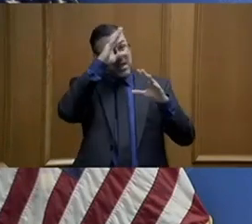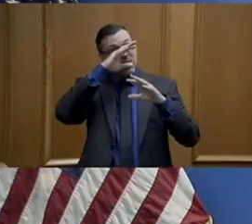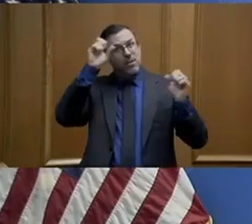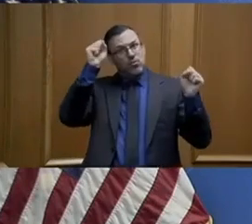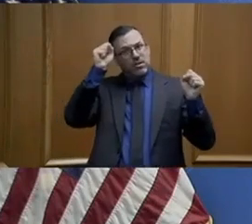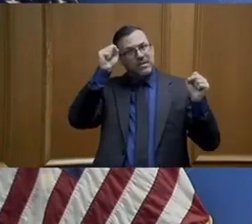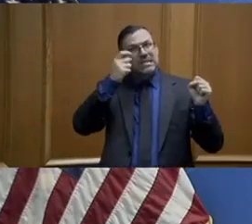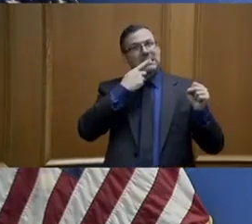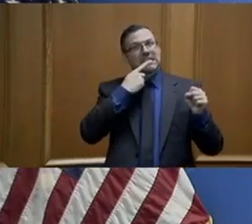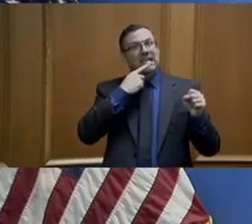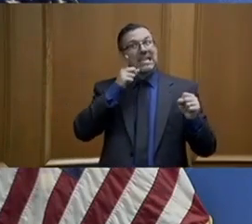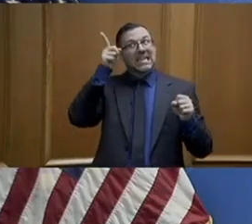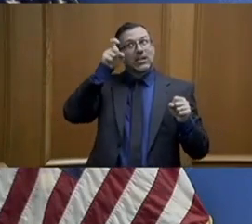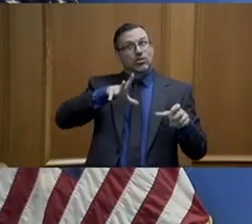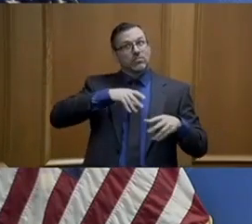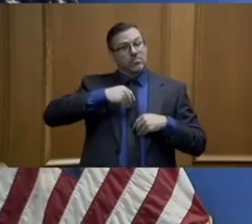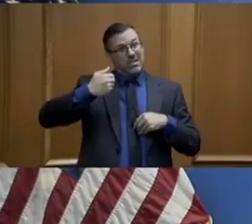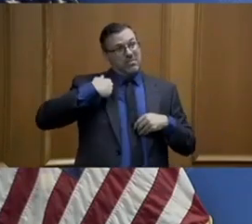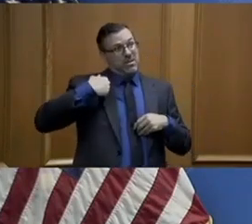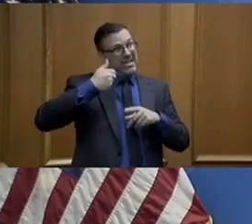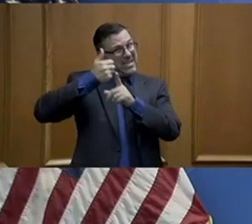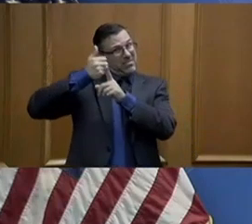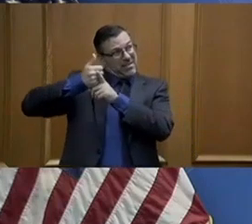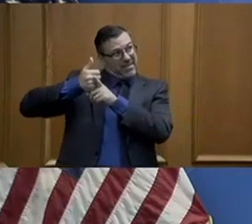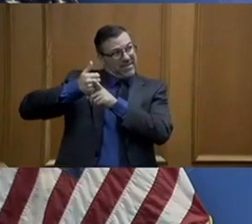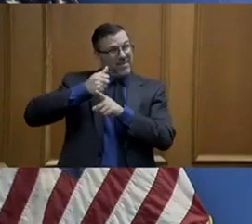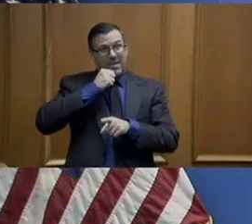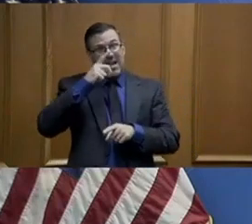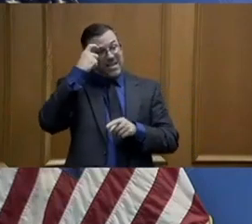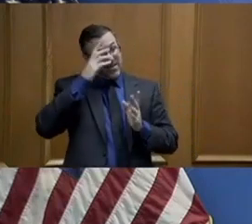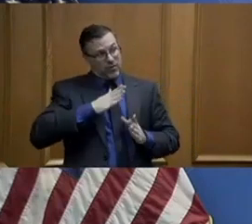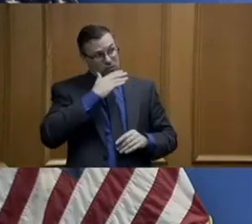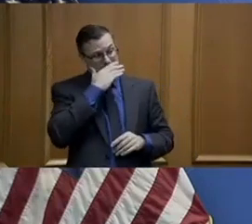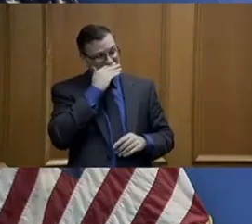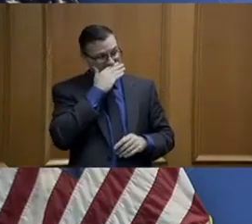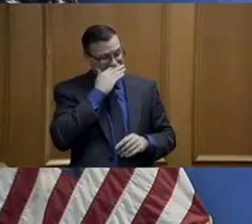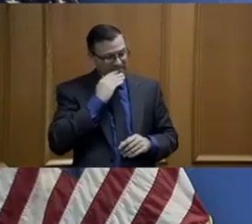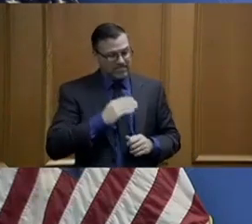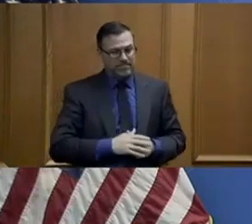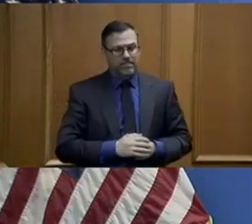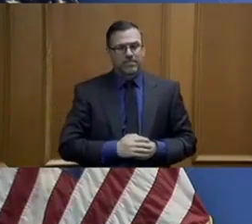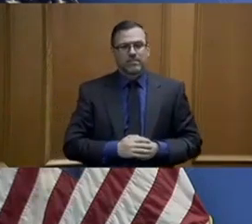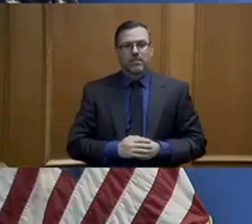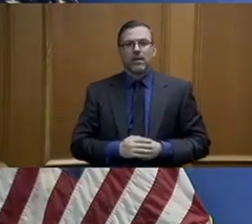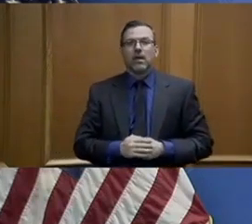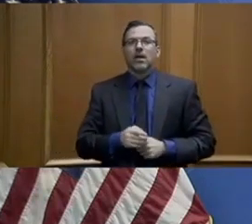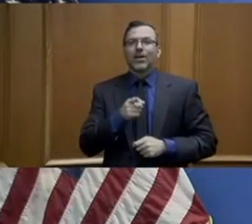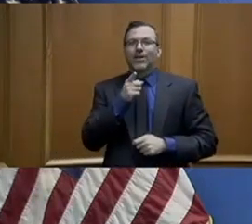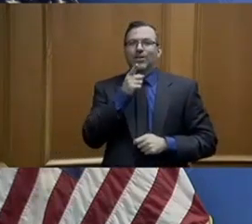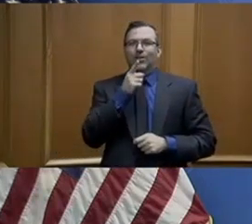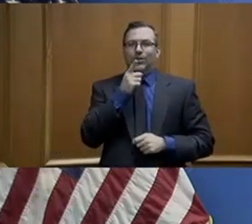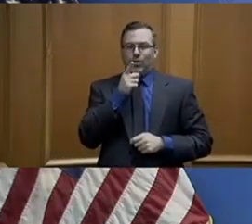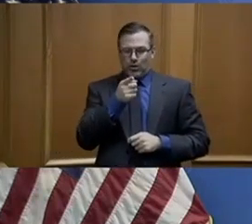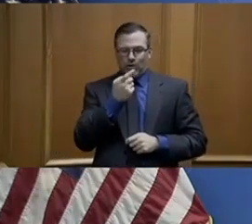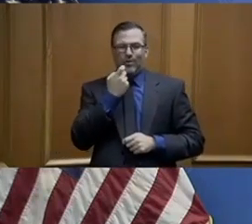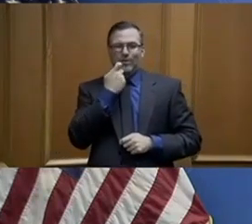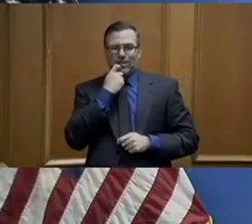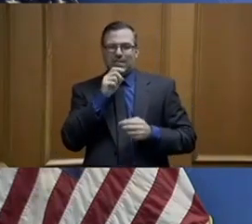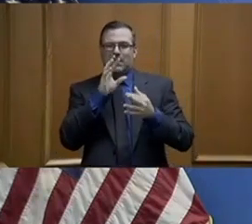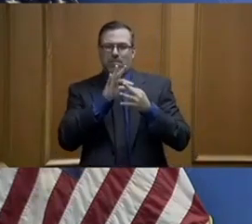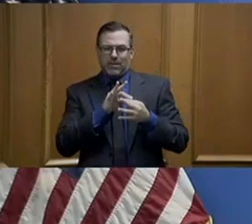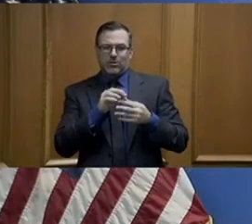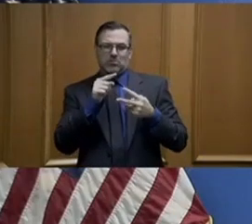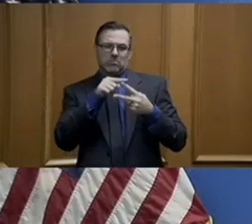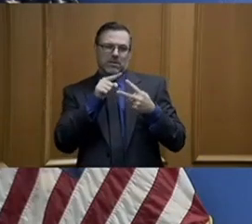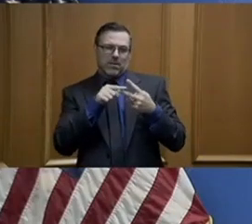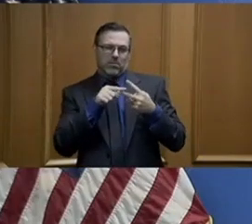left up to him. So you offered a couple of options. There are a